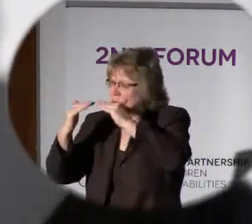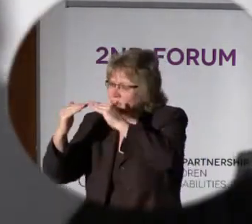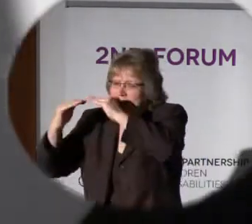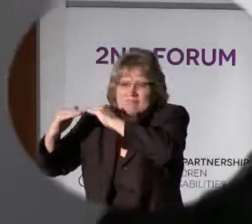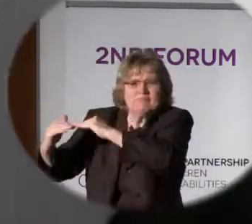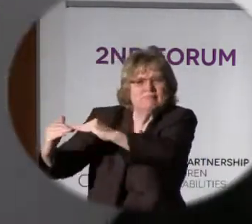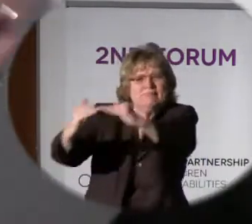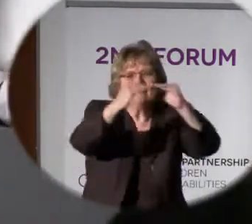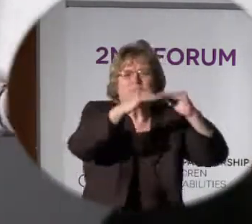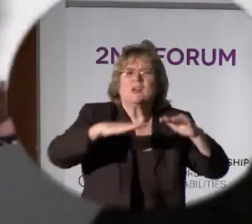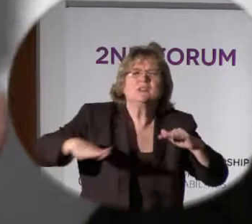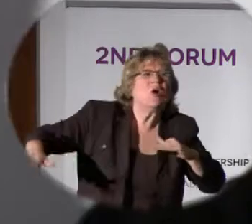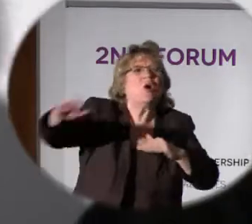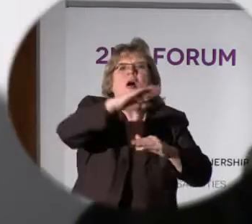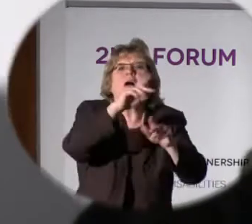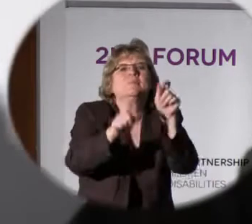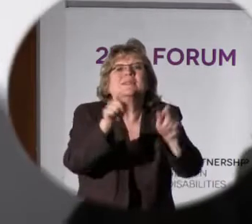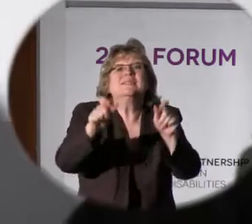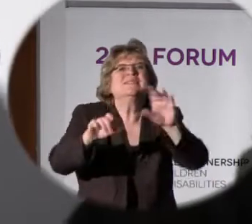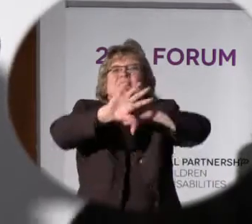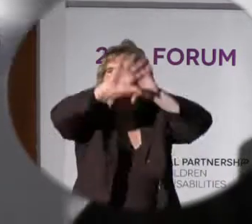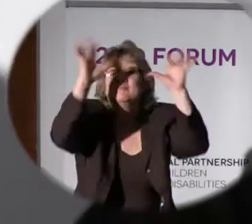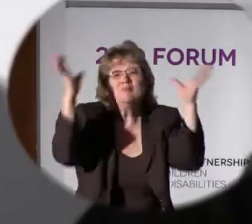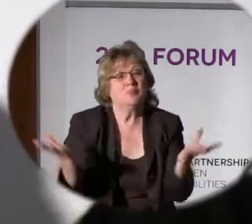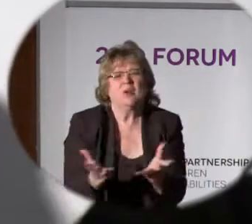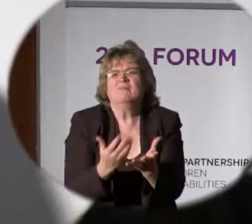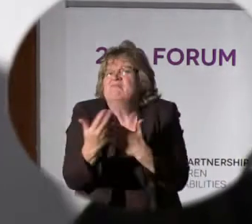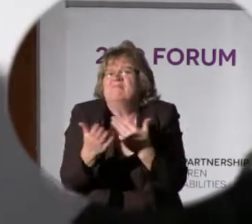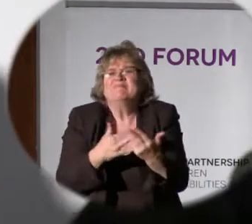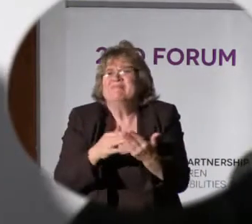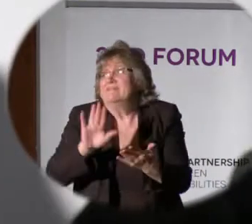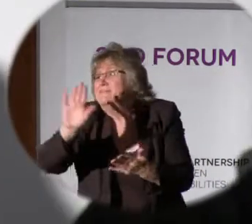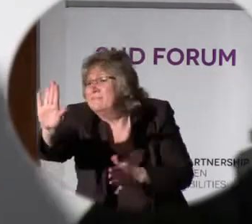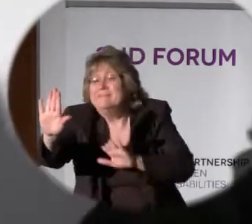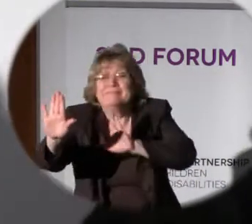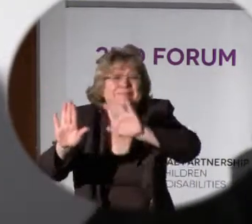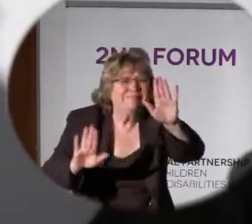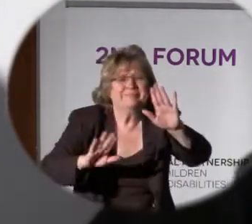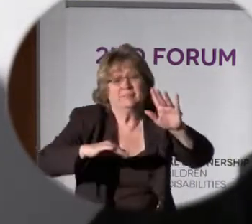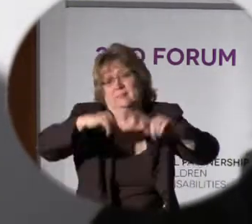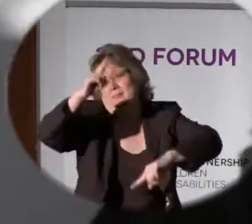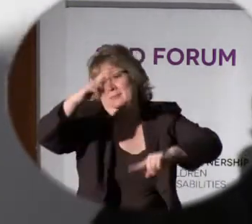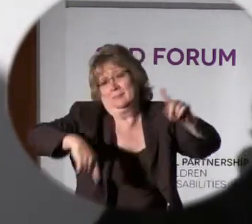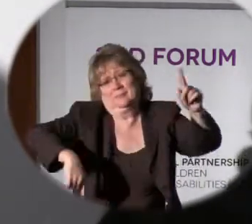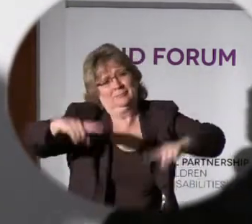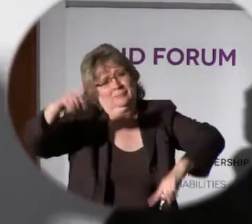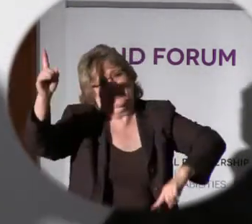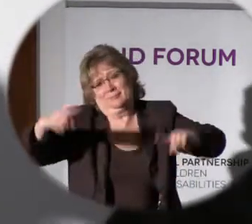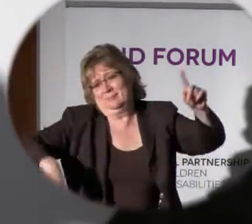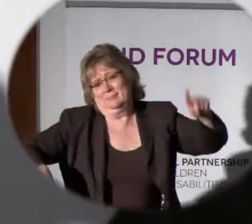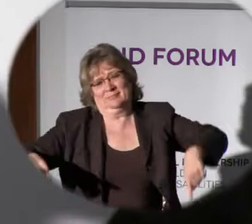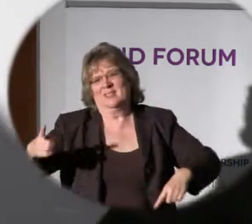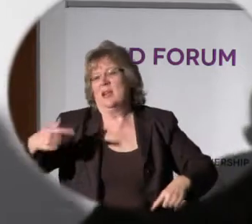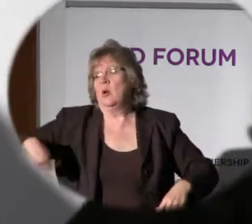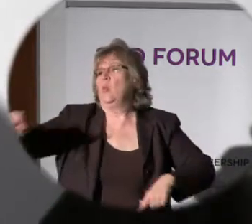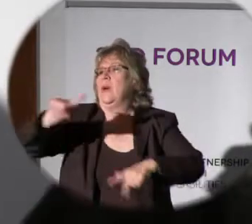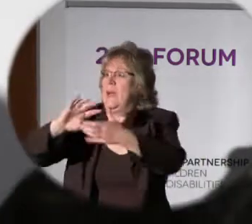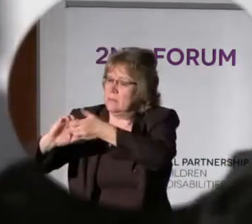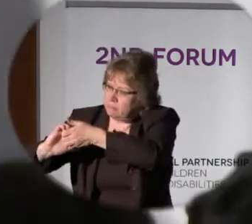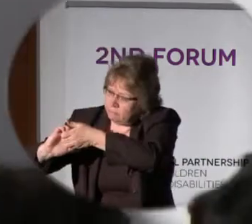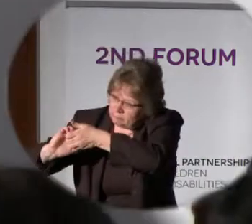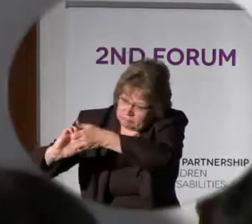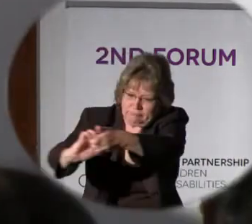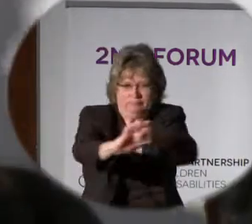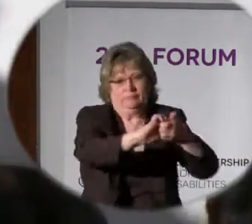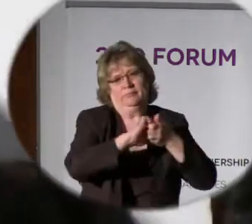because of whatever characteristic everybody has. So we are part of a big movement that we